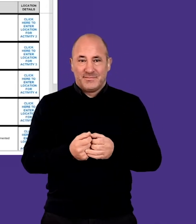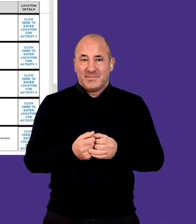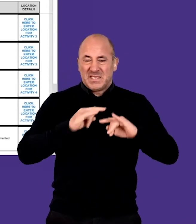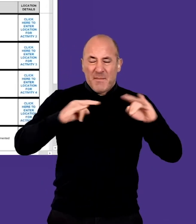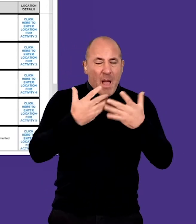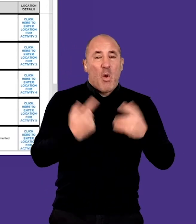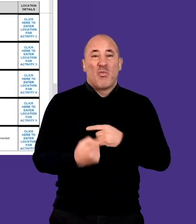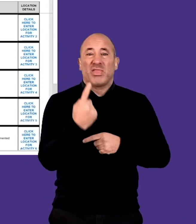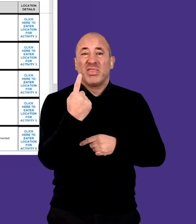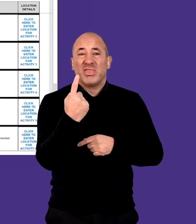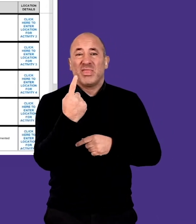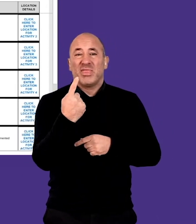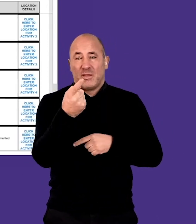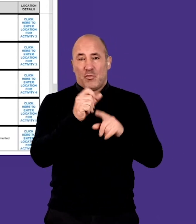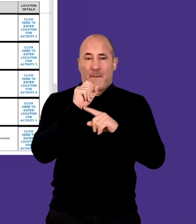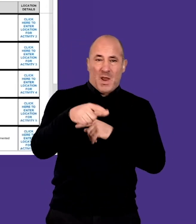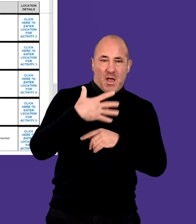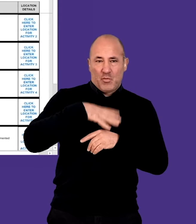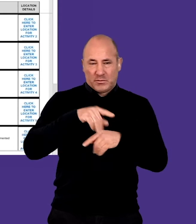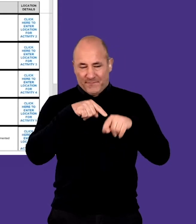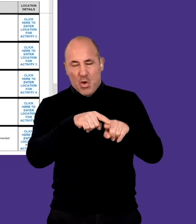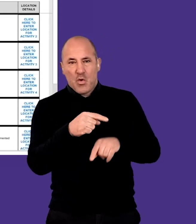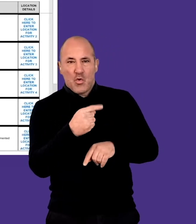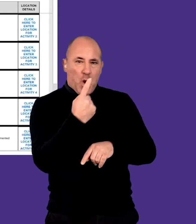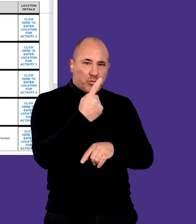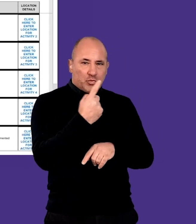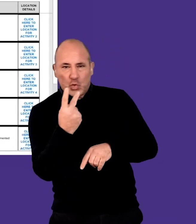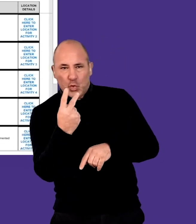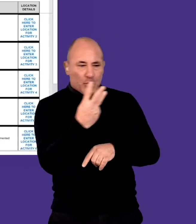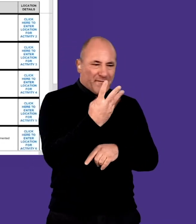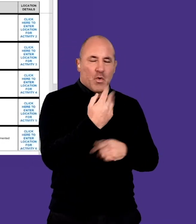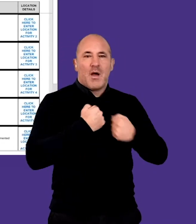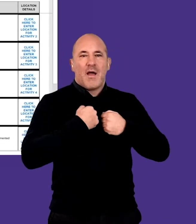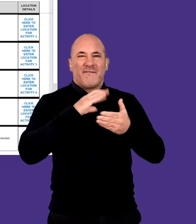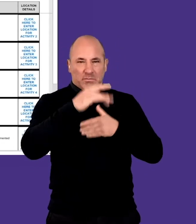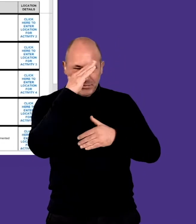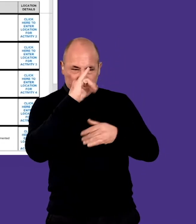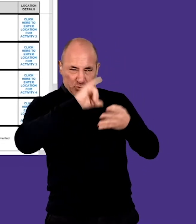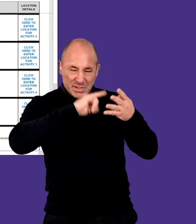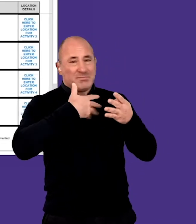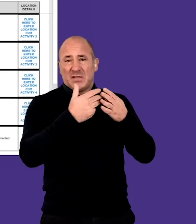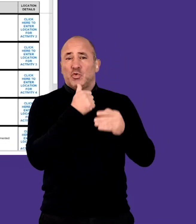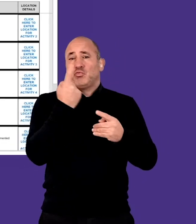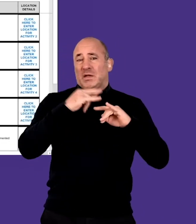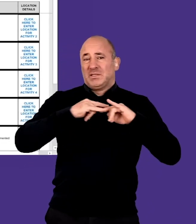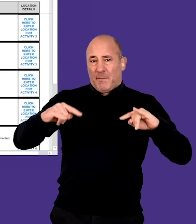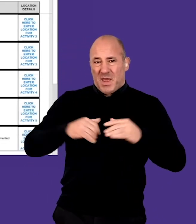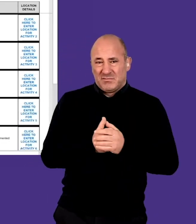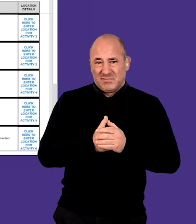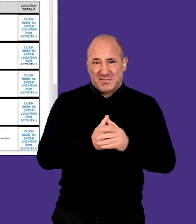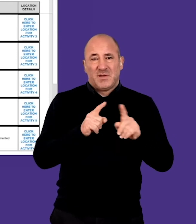principles. There's only one template, whether you're applying to deliver against one, two, three, or four